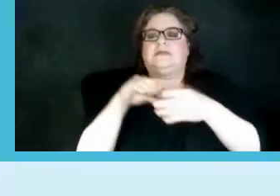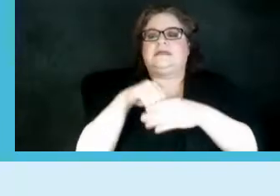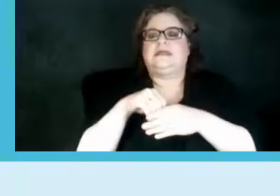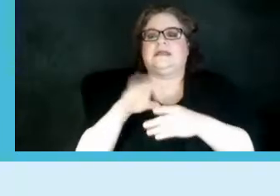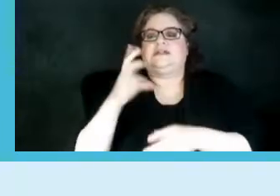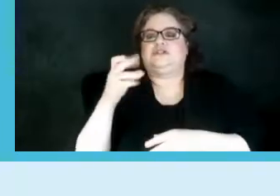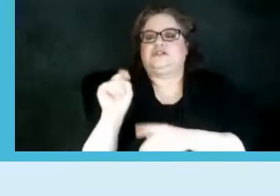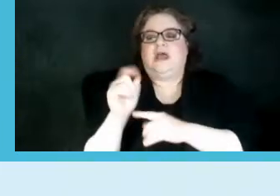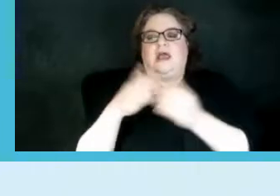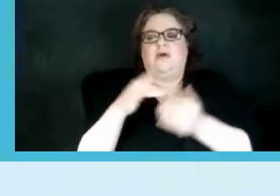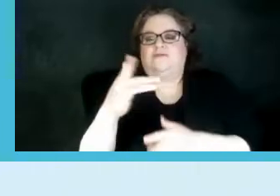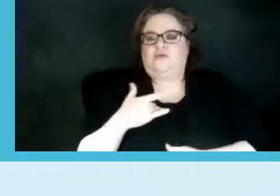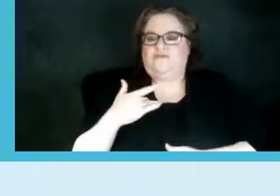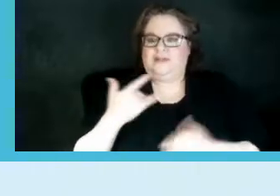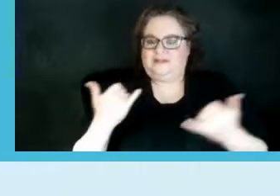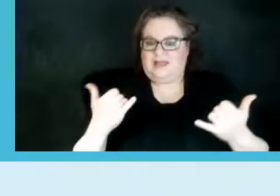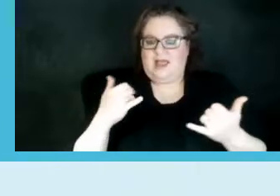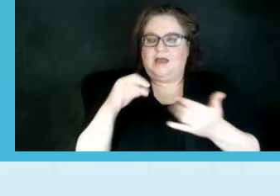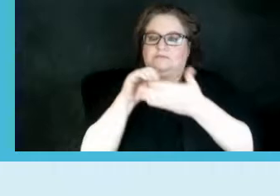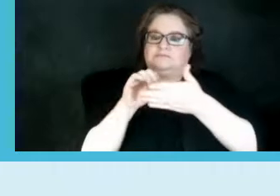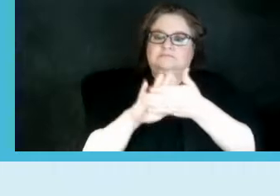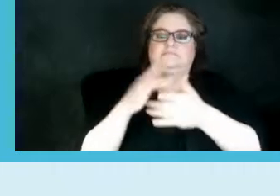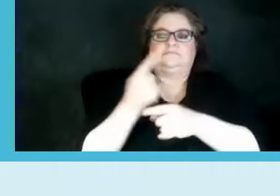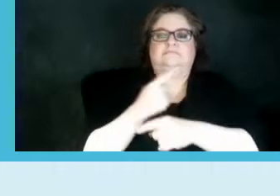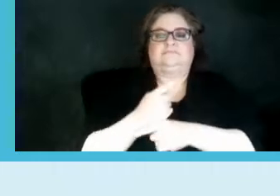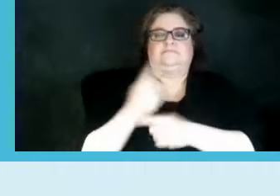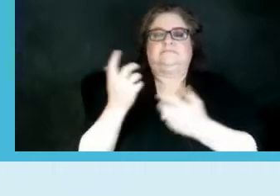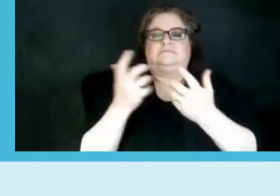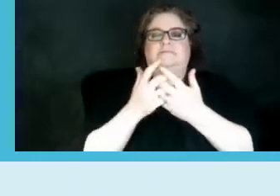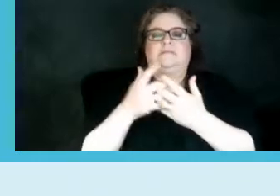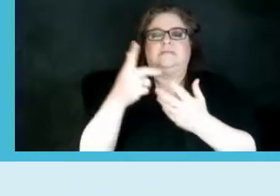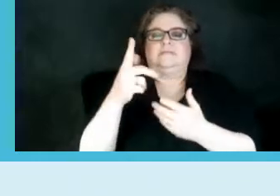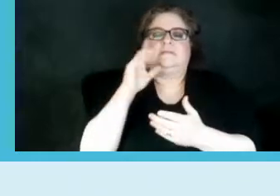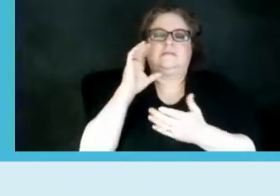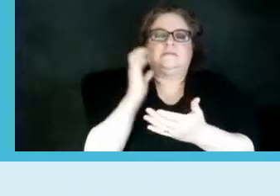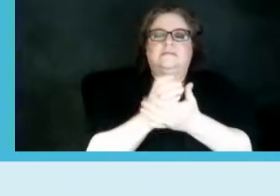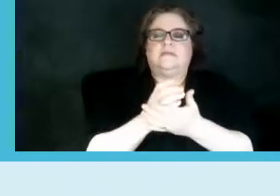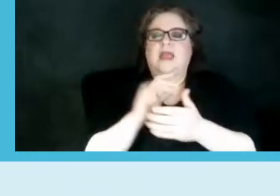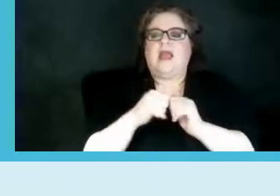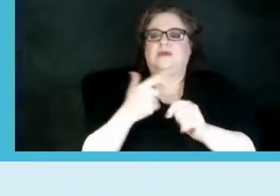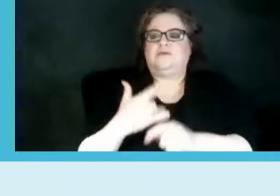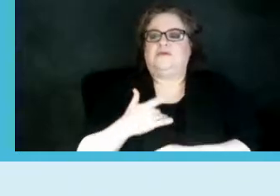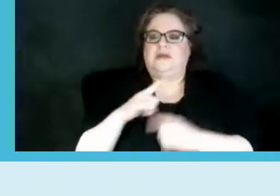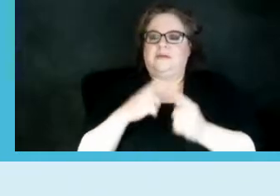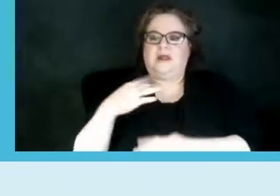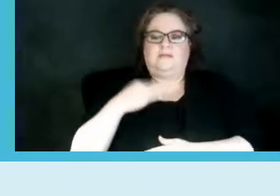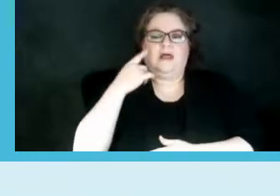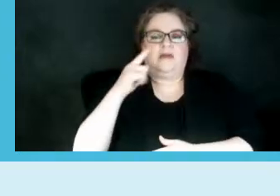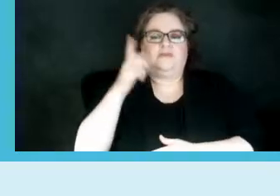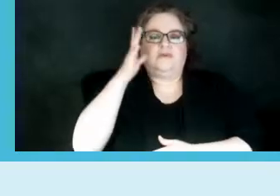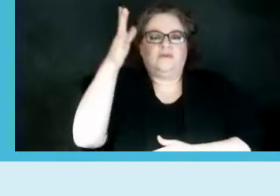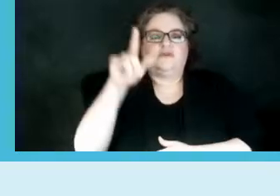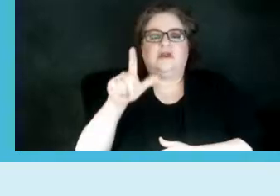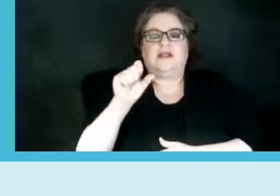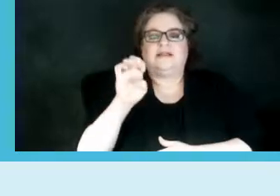So however you're feeling, choose the appropriate emoji to reflect how you feel about applying for a seat at your LSC